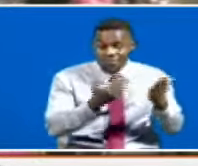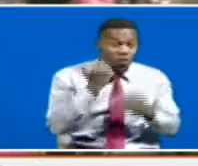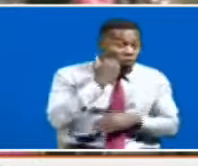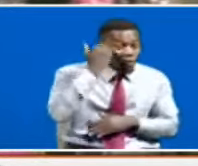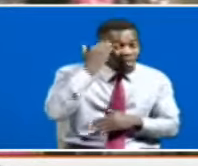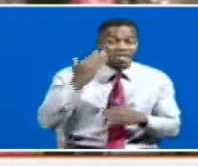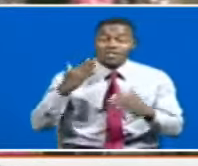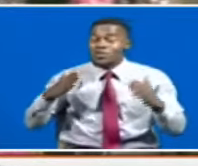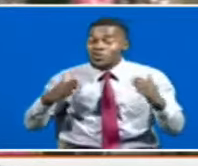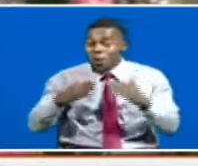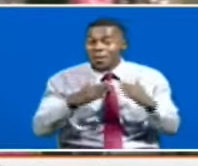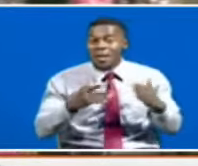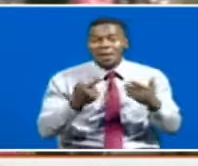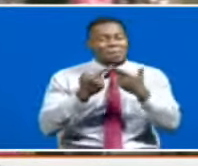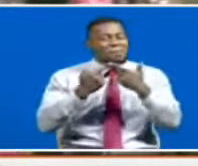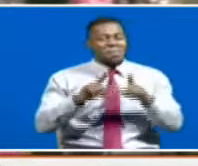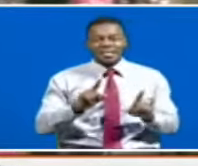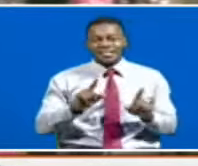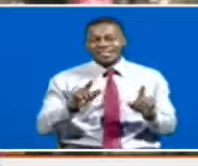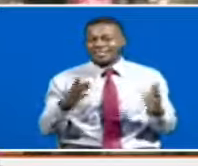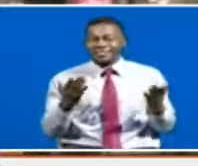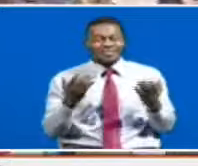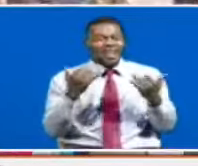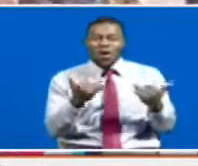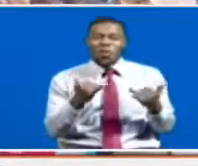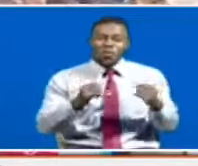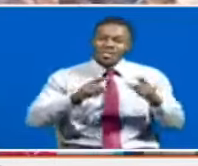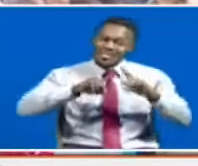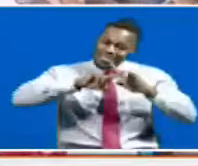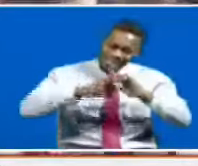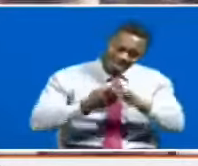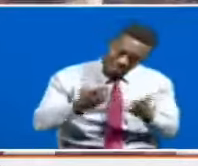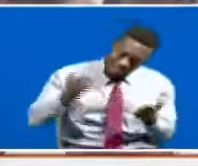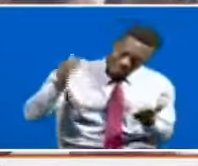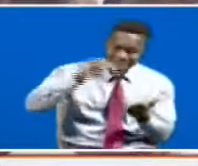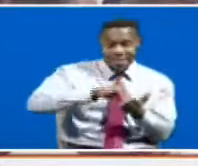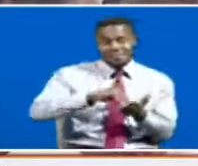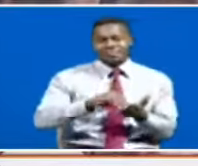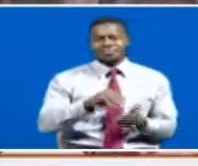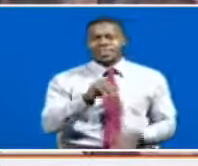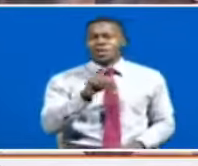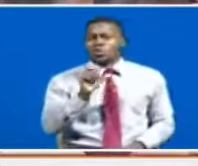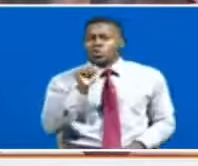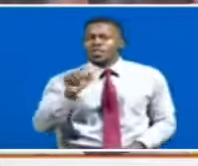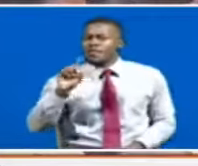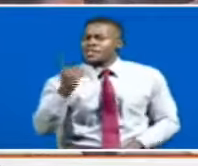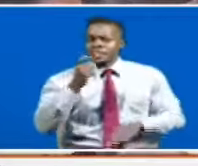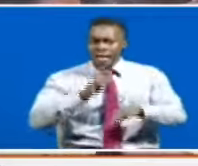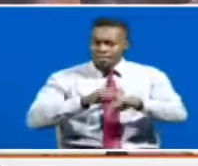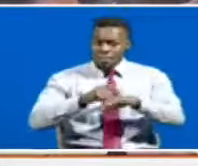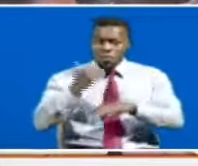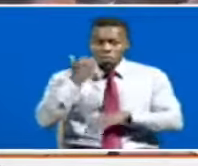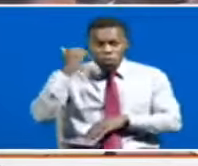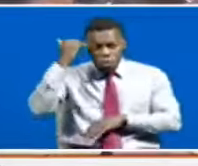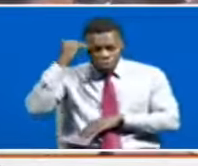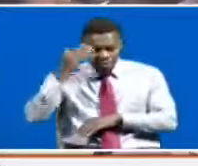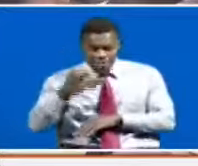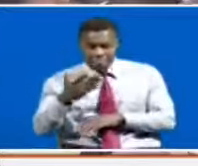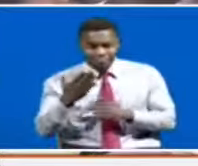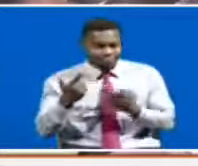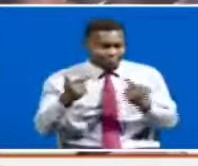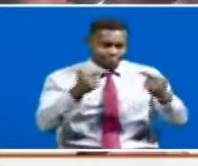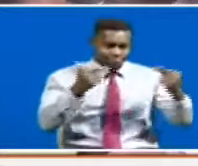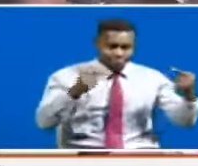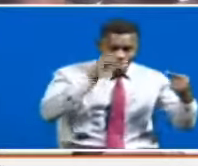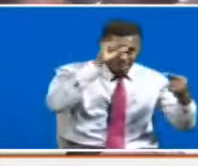stopping, this is now halting the whole process. This is not the first time the judiciary is facing criticism from the executive and a